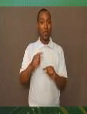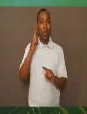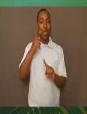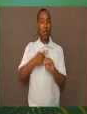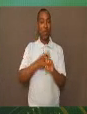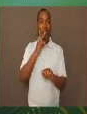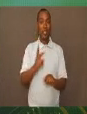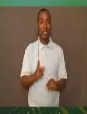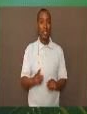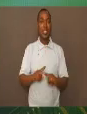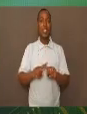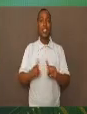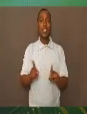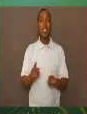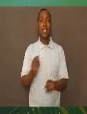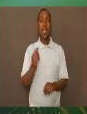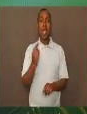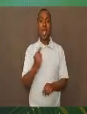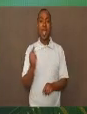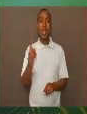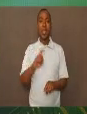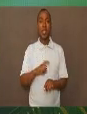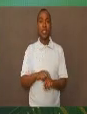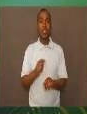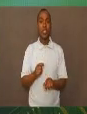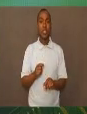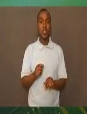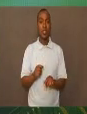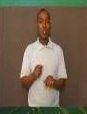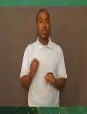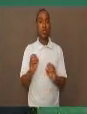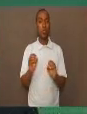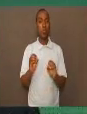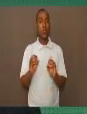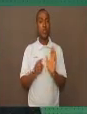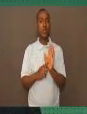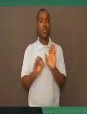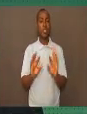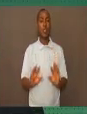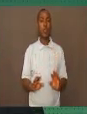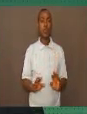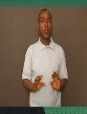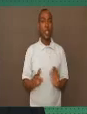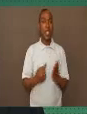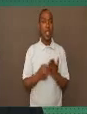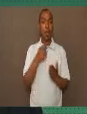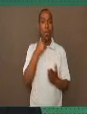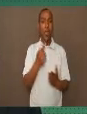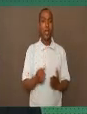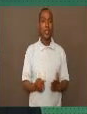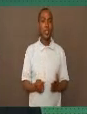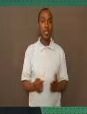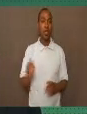but sometimes there are no early symptoms. This means